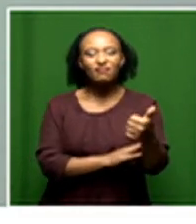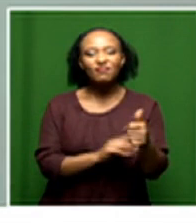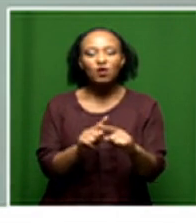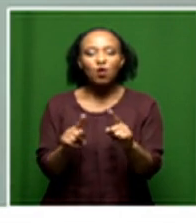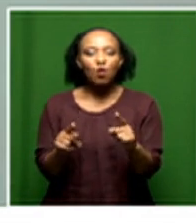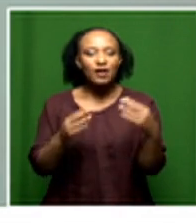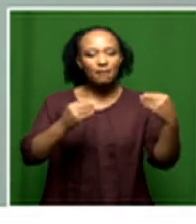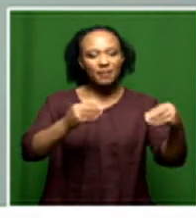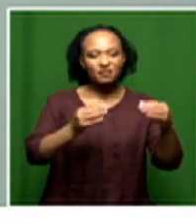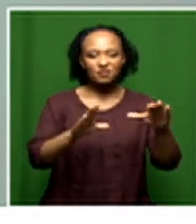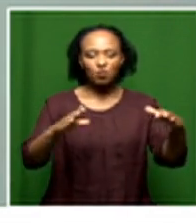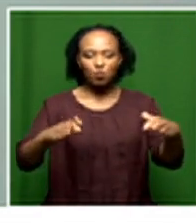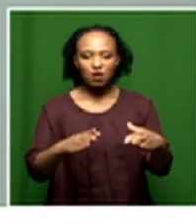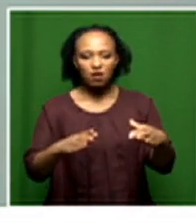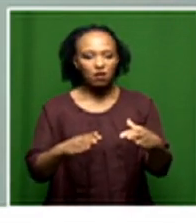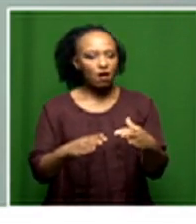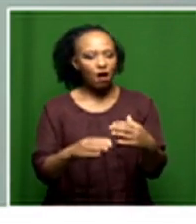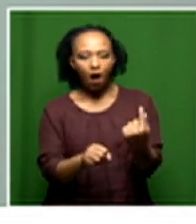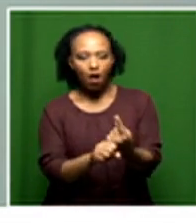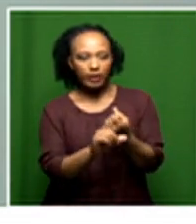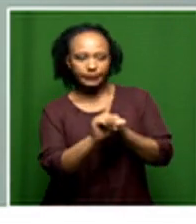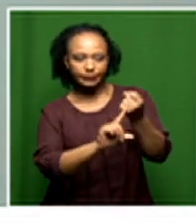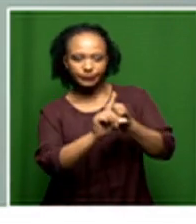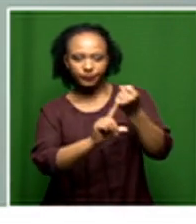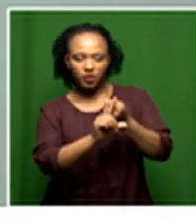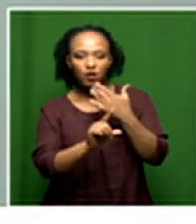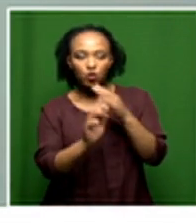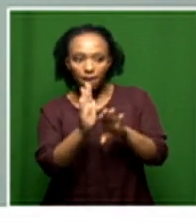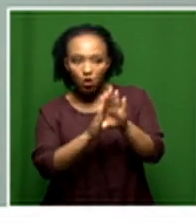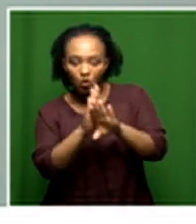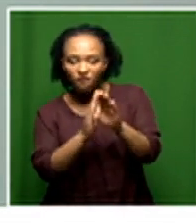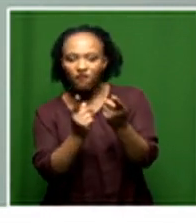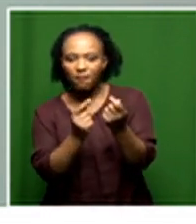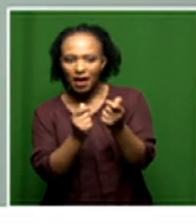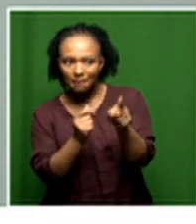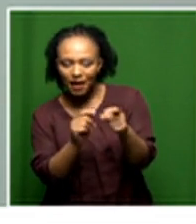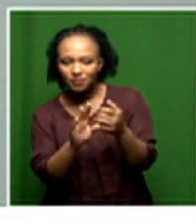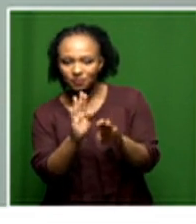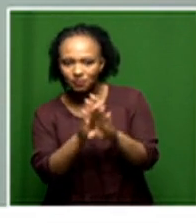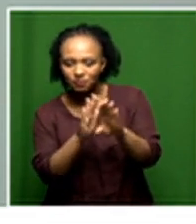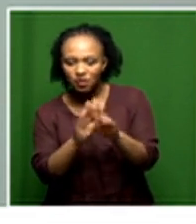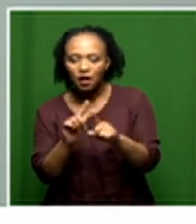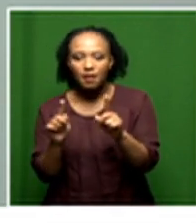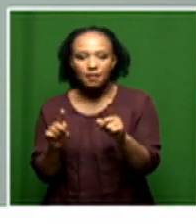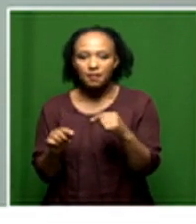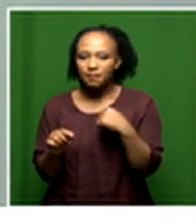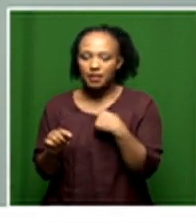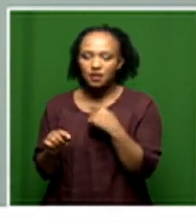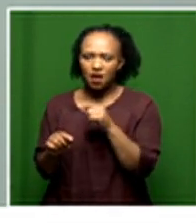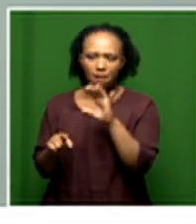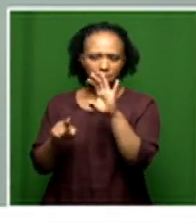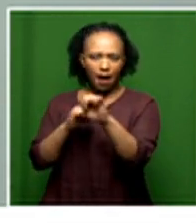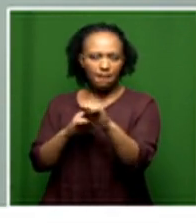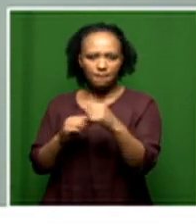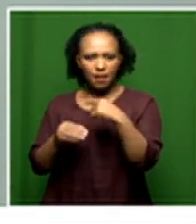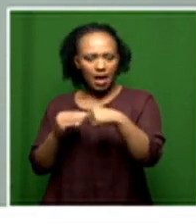in the corporate world, there's this constant drive to improve and be better. And I've really realized that it's not about me.